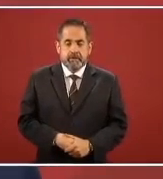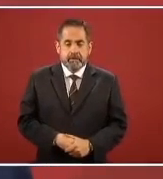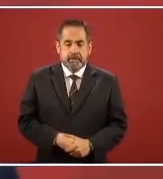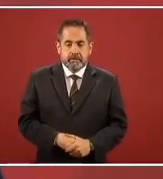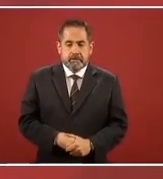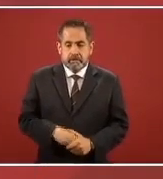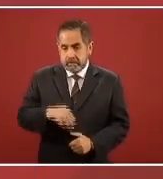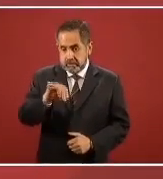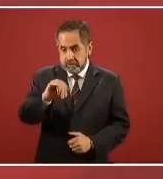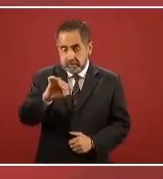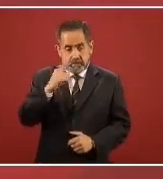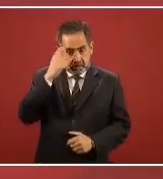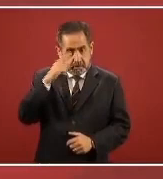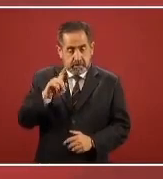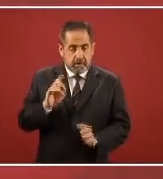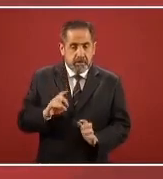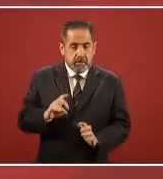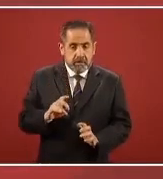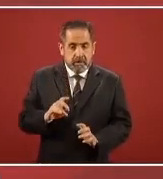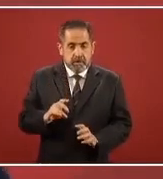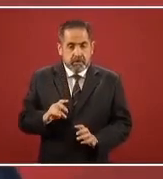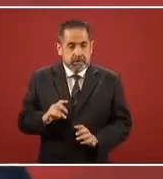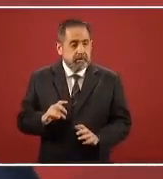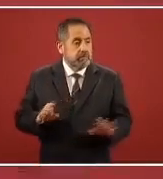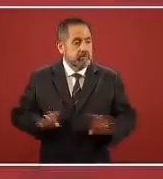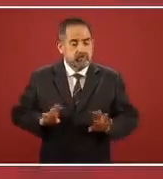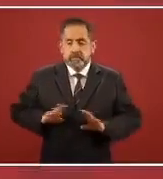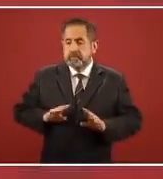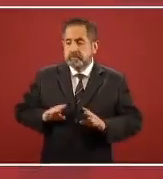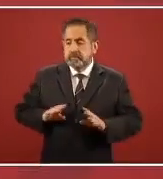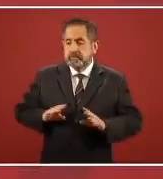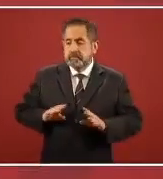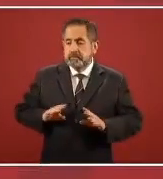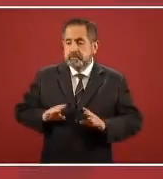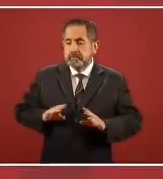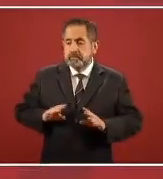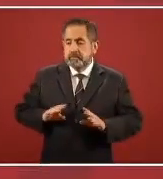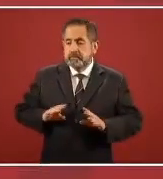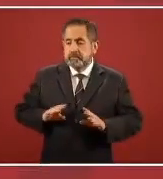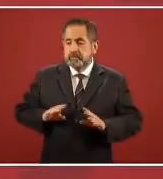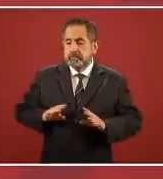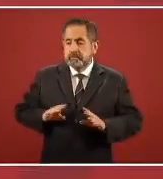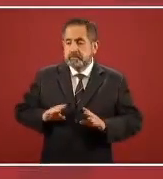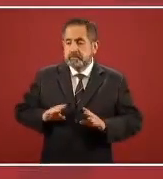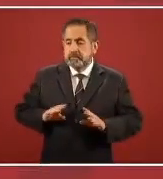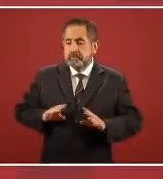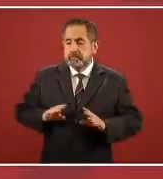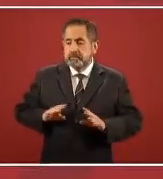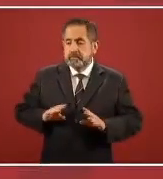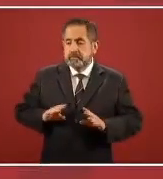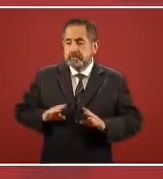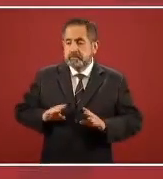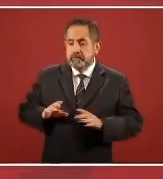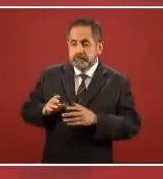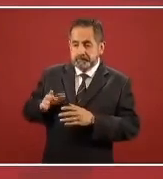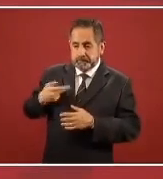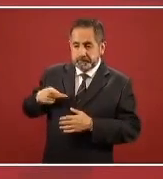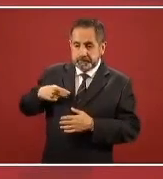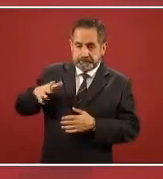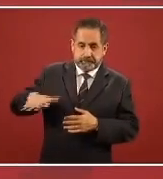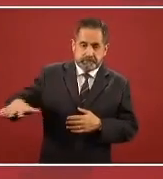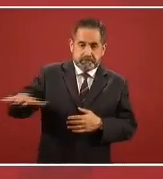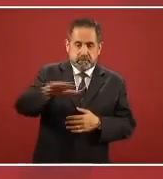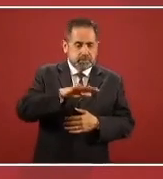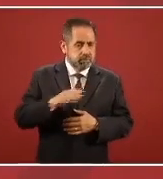Sí, pero para beneficio público. But this is for public benefit.